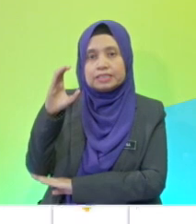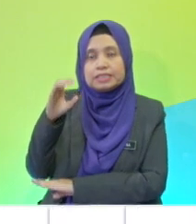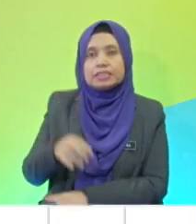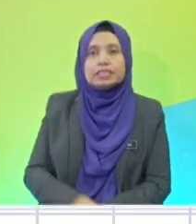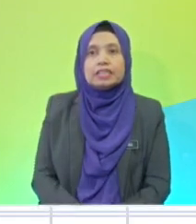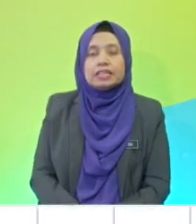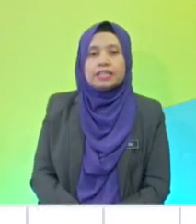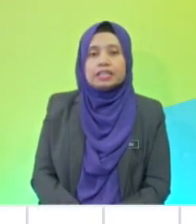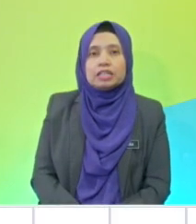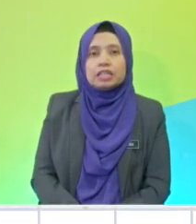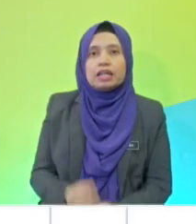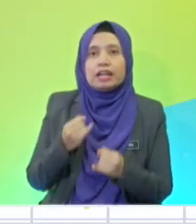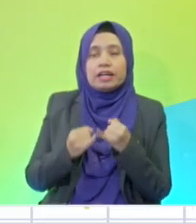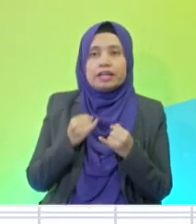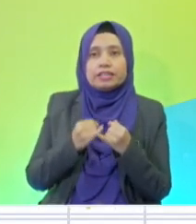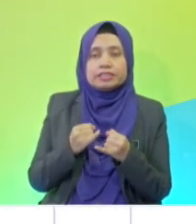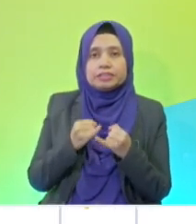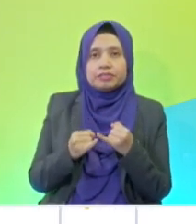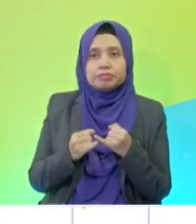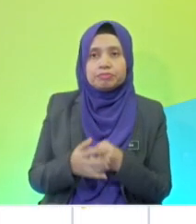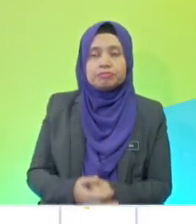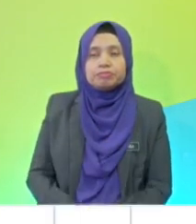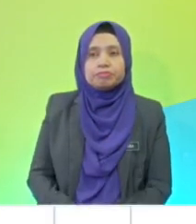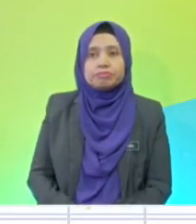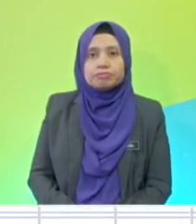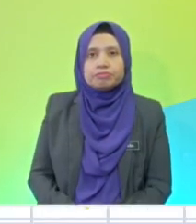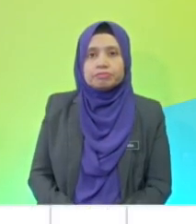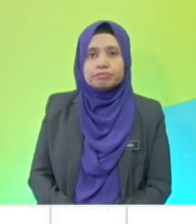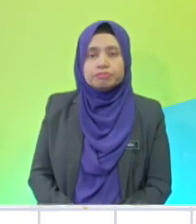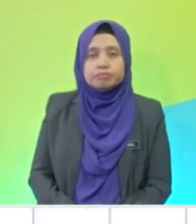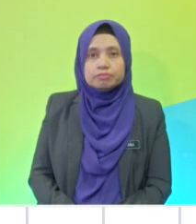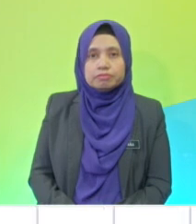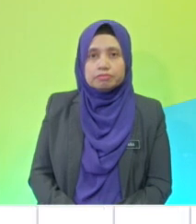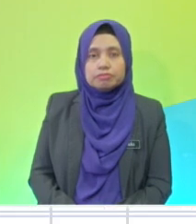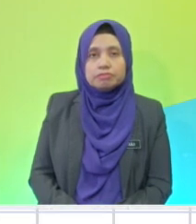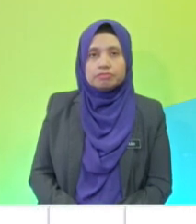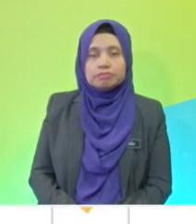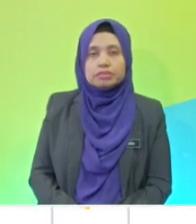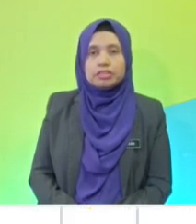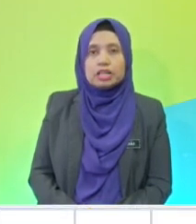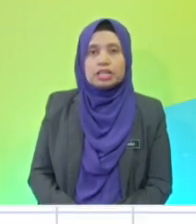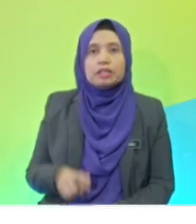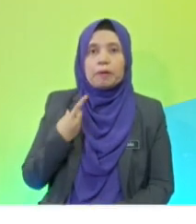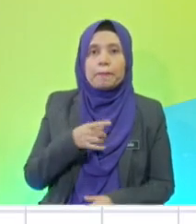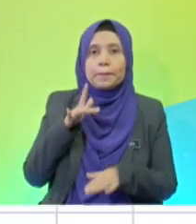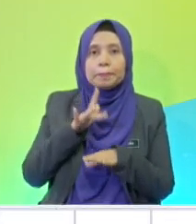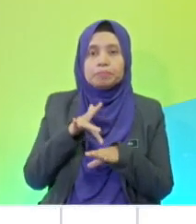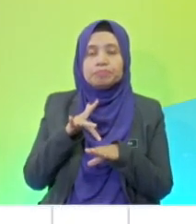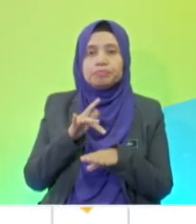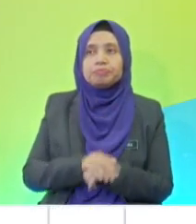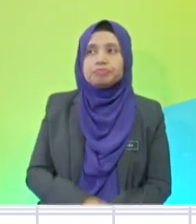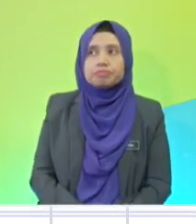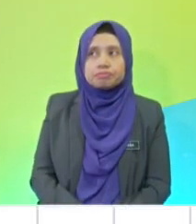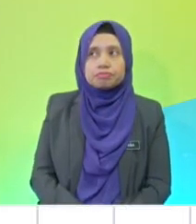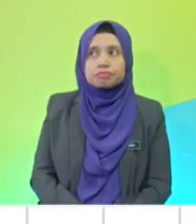sorry. It's the final choice. Yeah, it's the final choice we have here. So we have here, what do we call this?